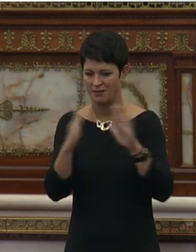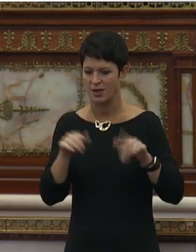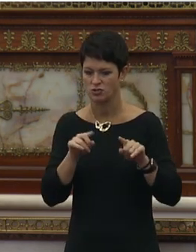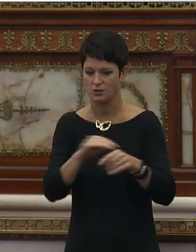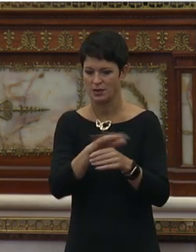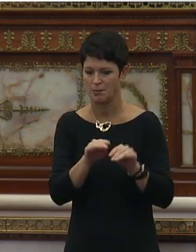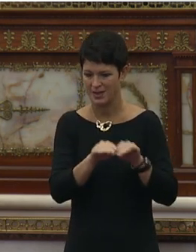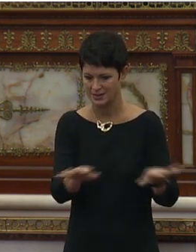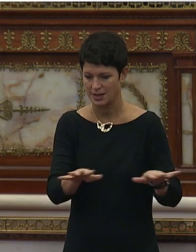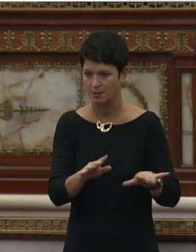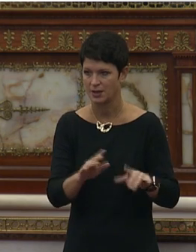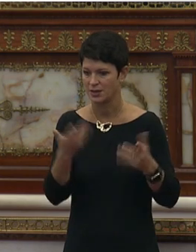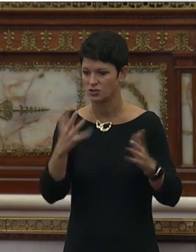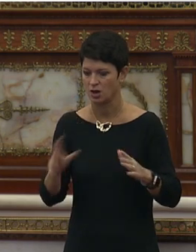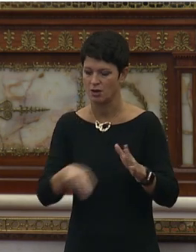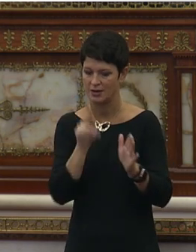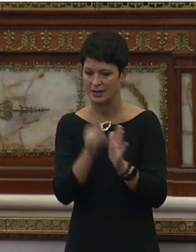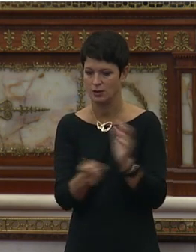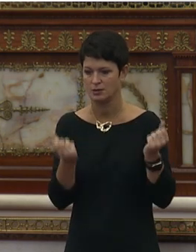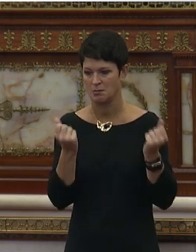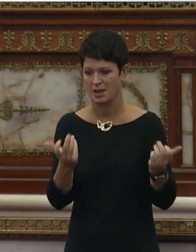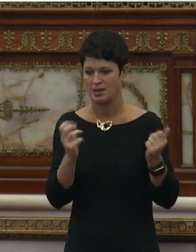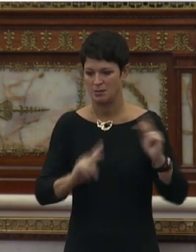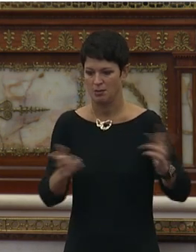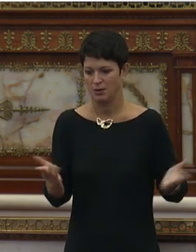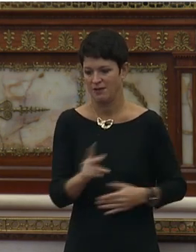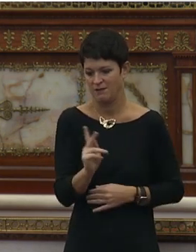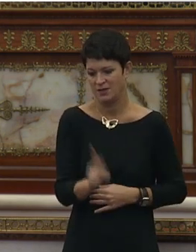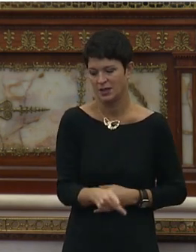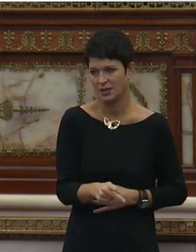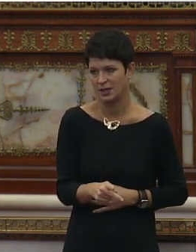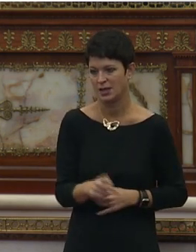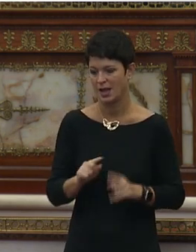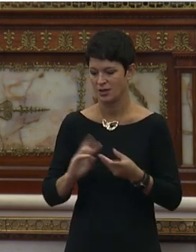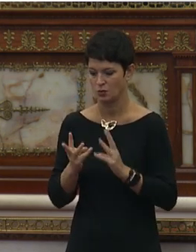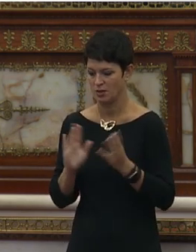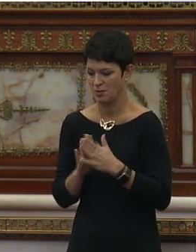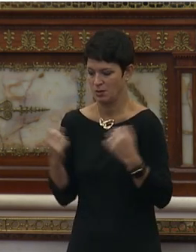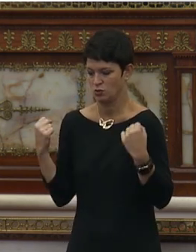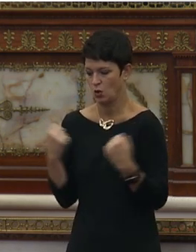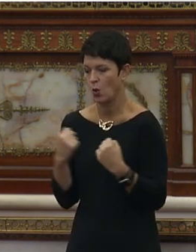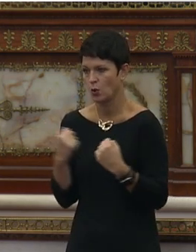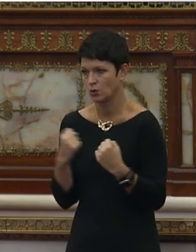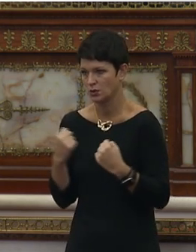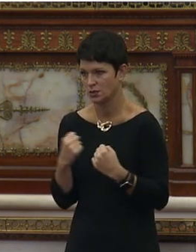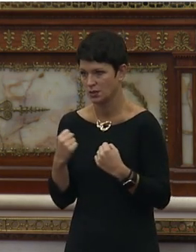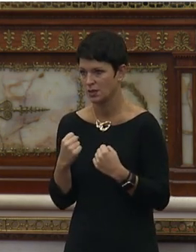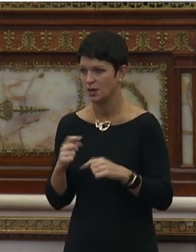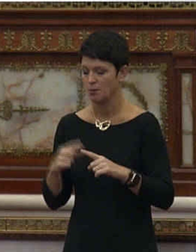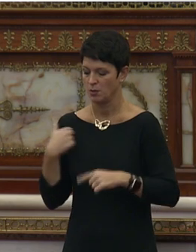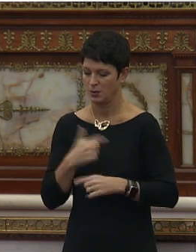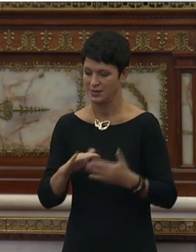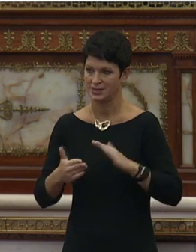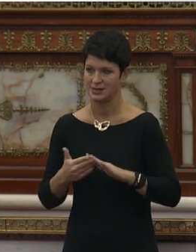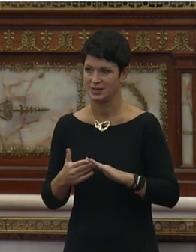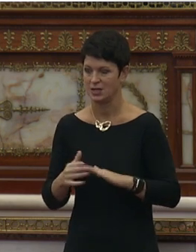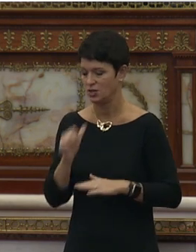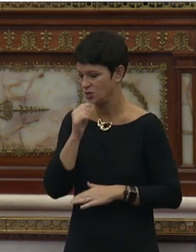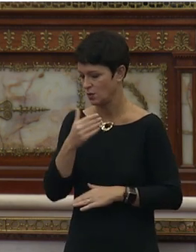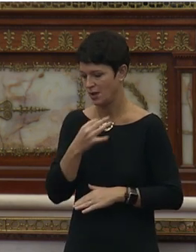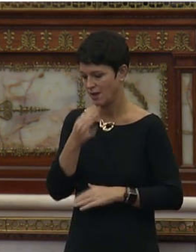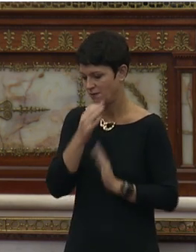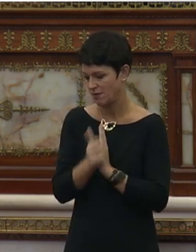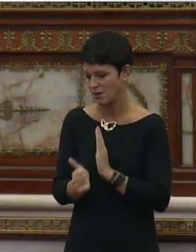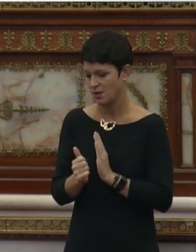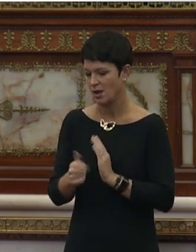a pandemic that has already killed thousands here in Philly, as the weather gets colder, but we as a city are not equipped to handle